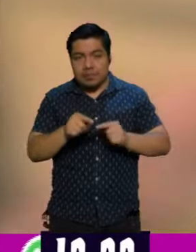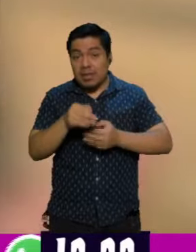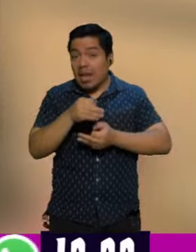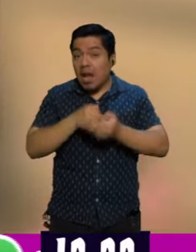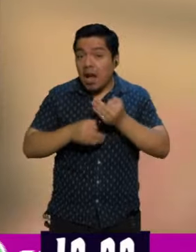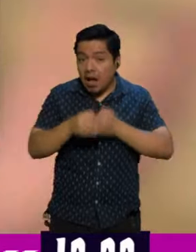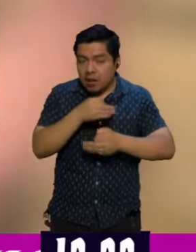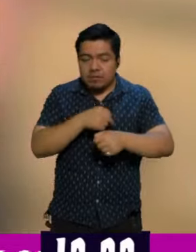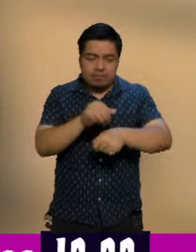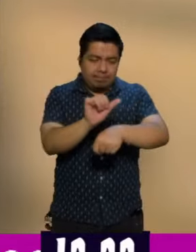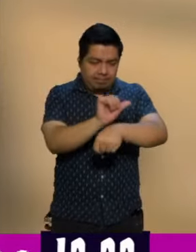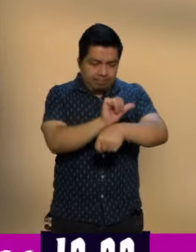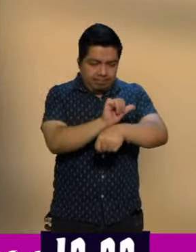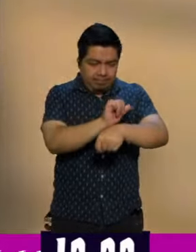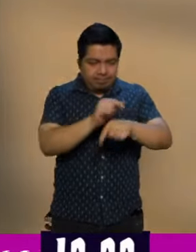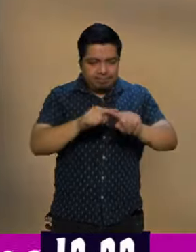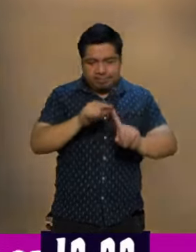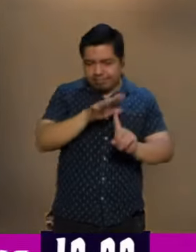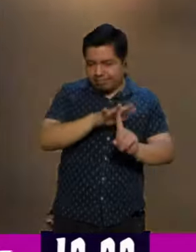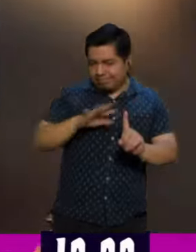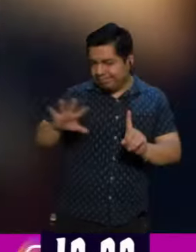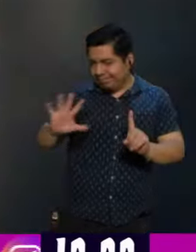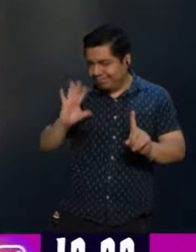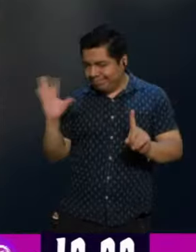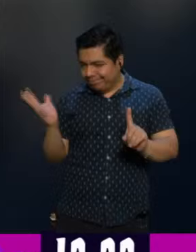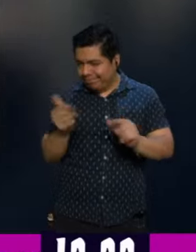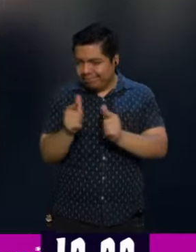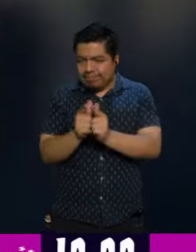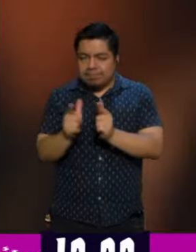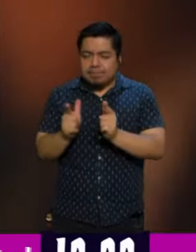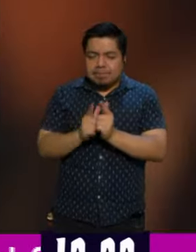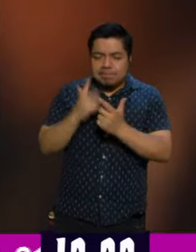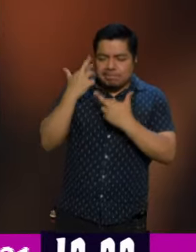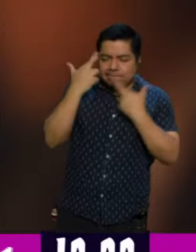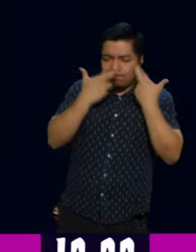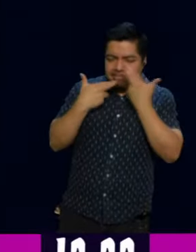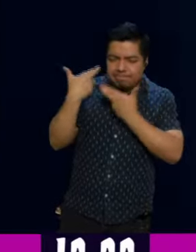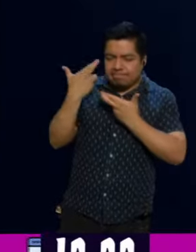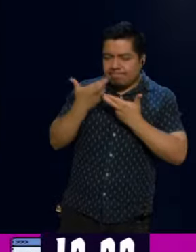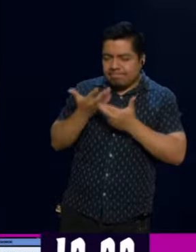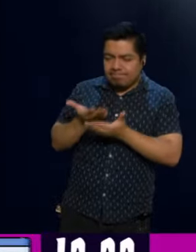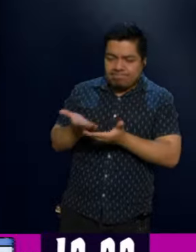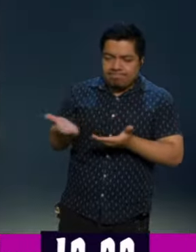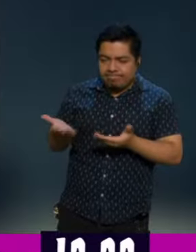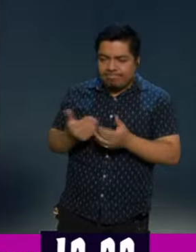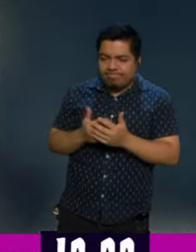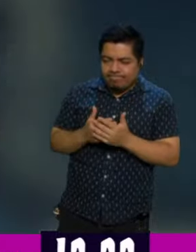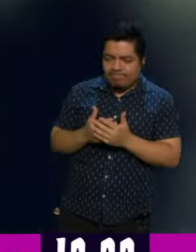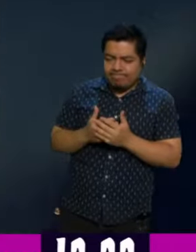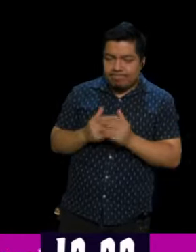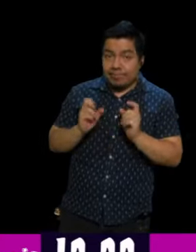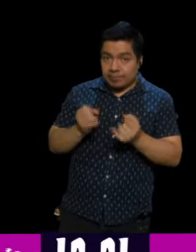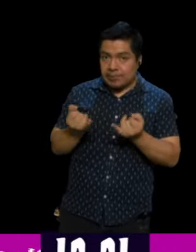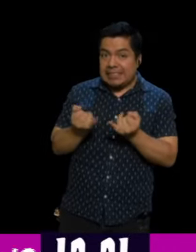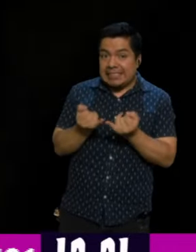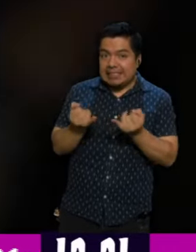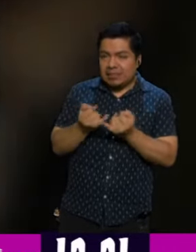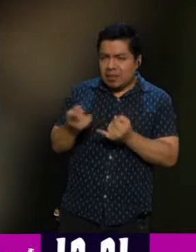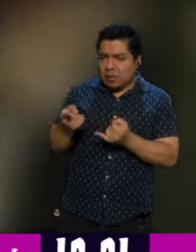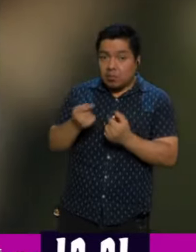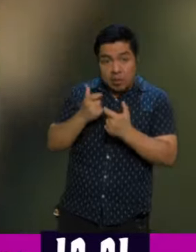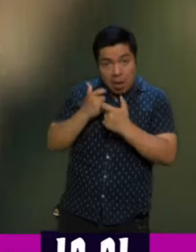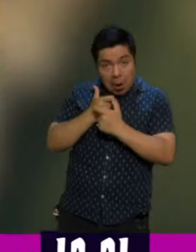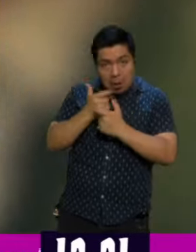the actors or the people around you, evaluating the situations, And he had a great sense of